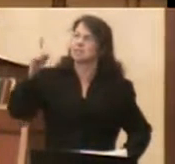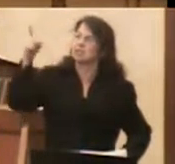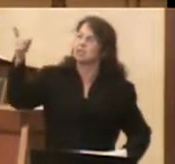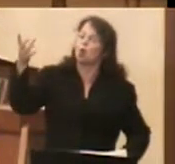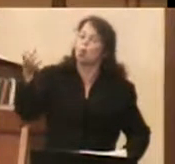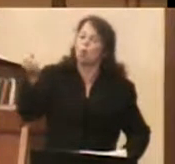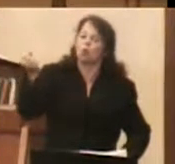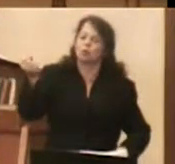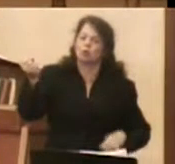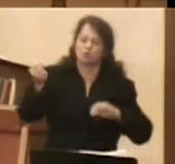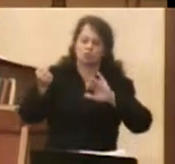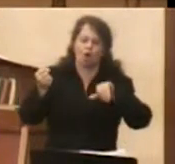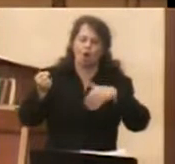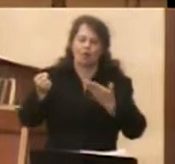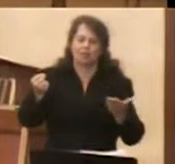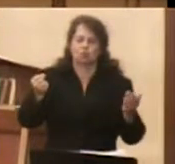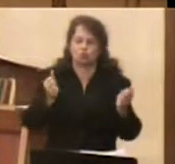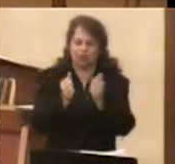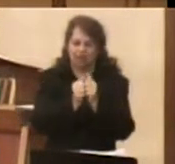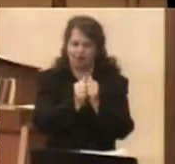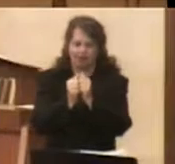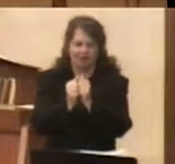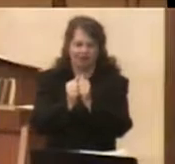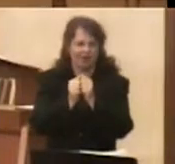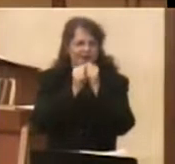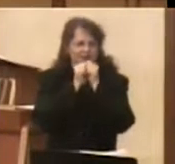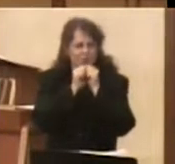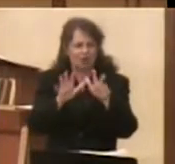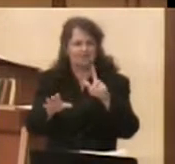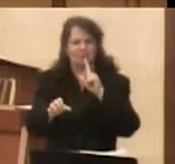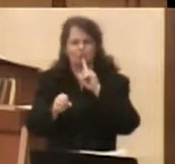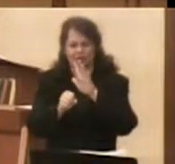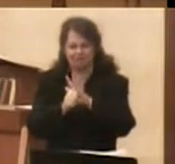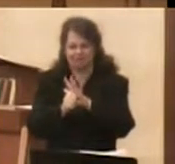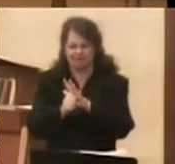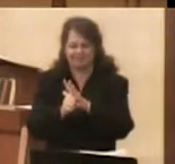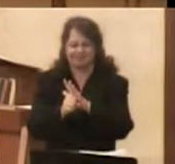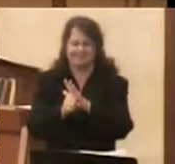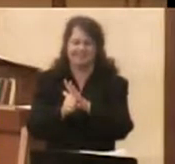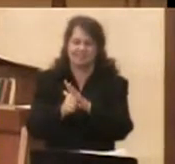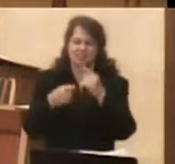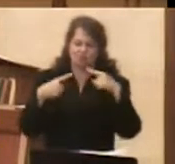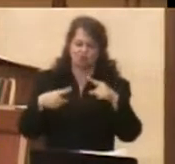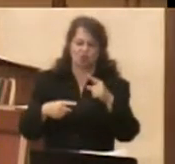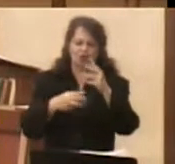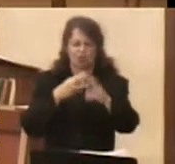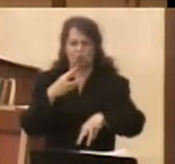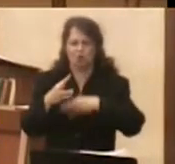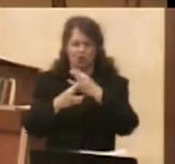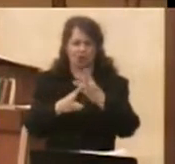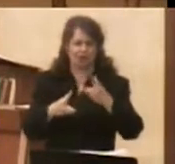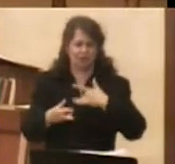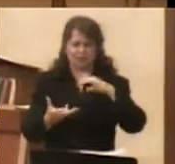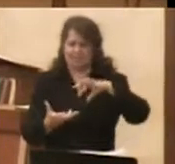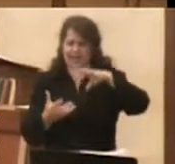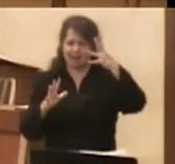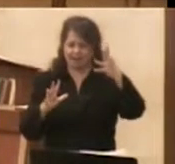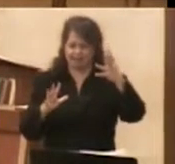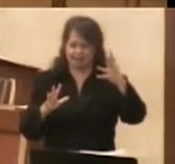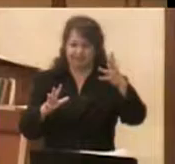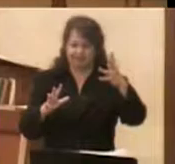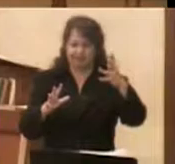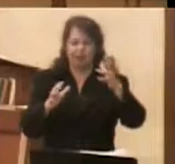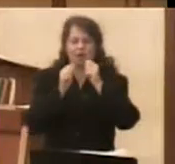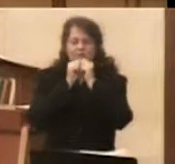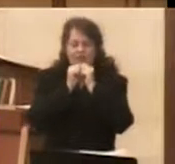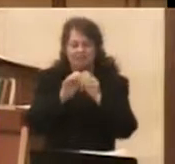together. What a blessed assurance in the midst of a world that is at times feeling chaotic to us. What a